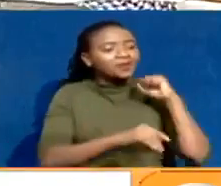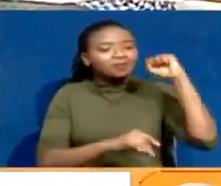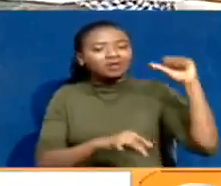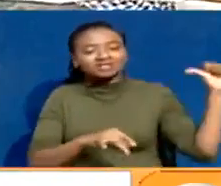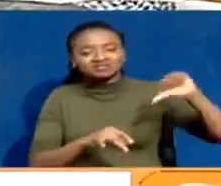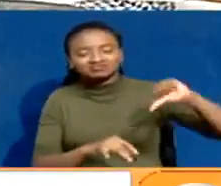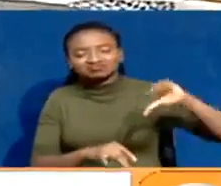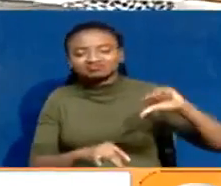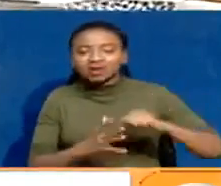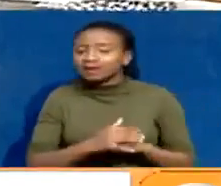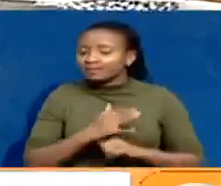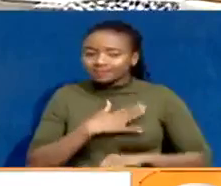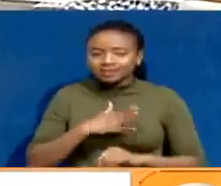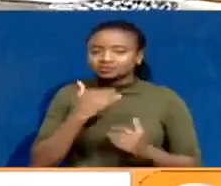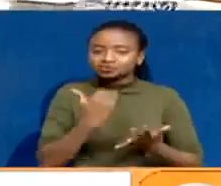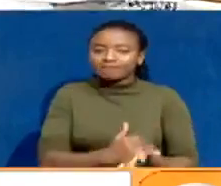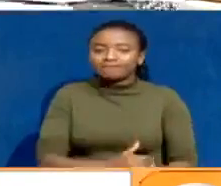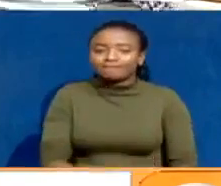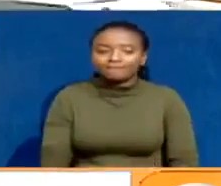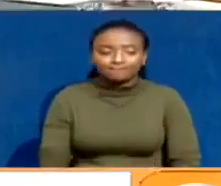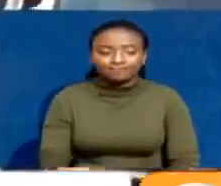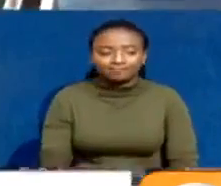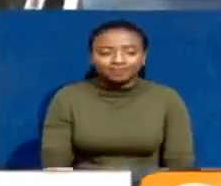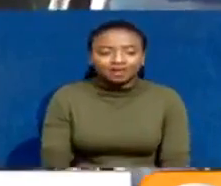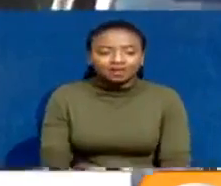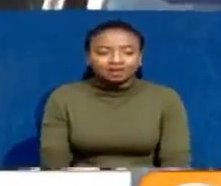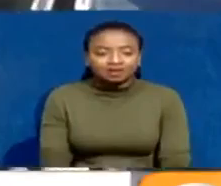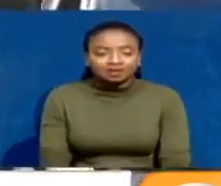political hooliganism. Stephen Latour reports.